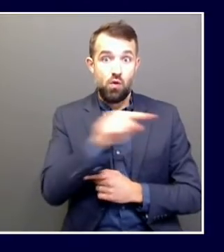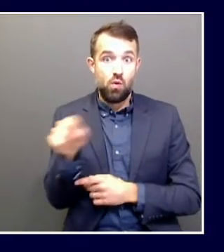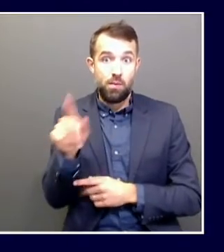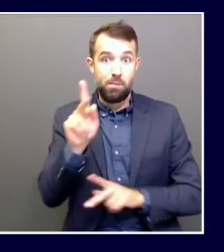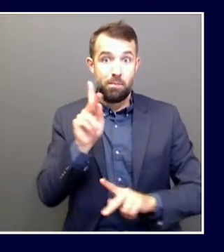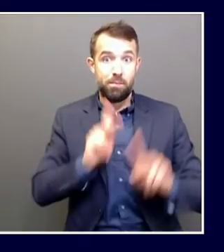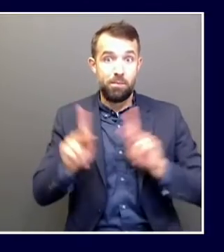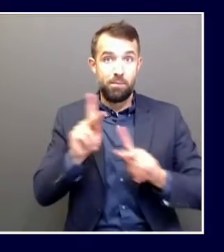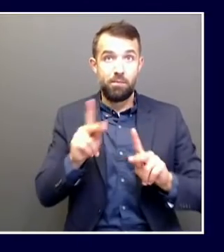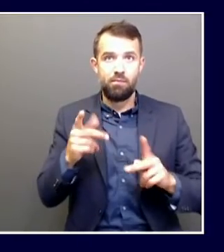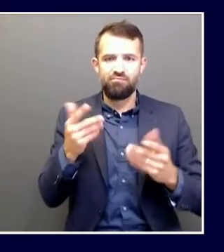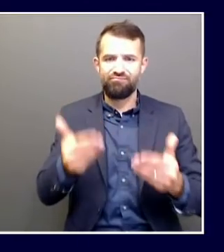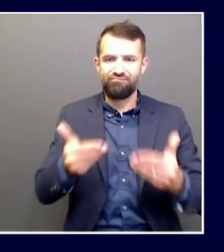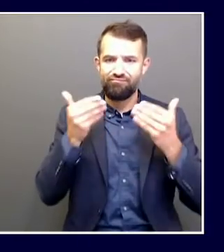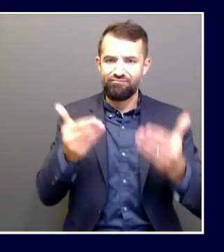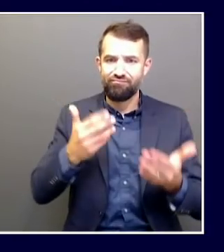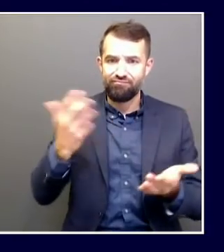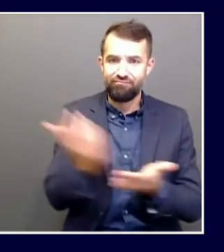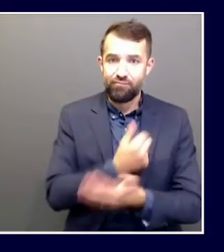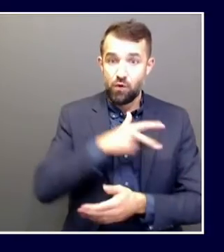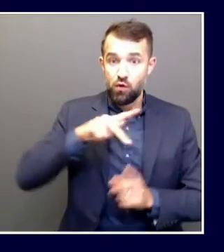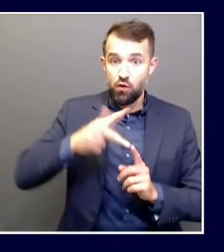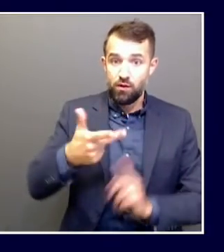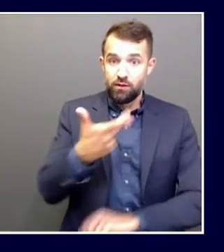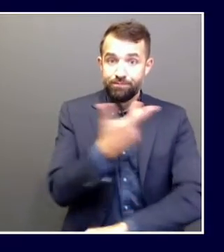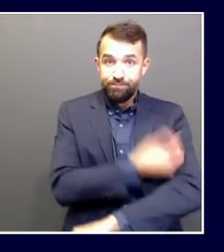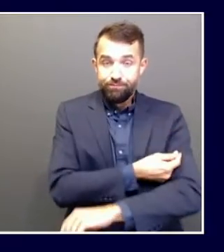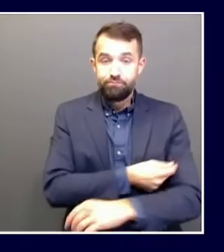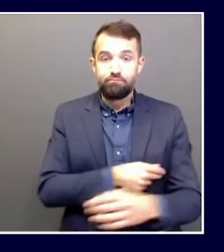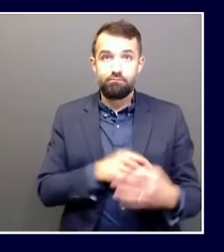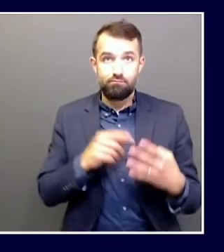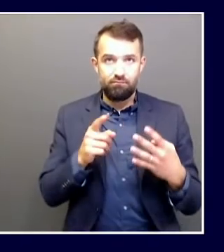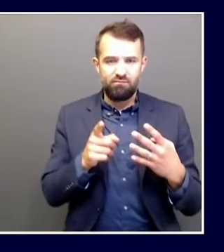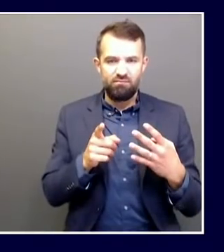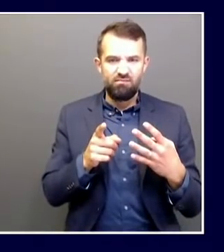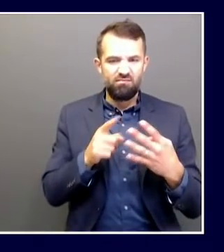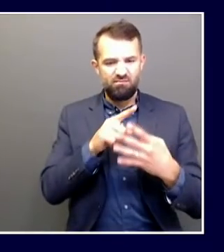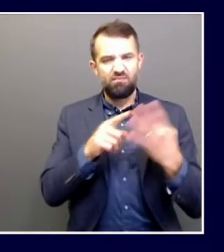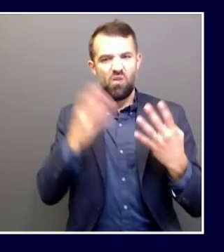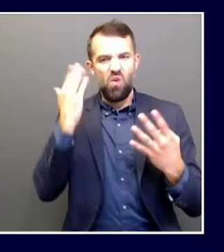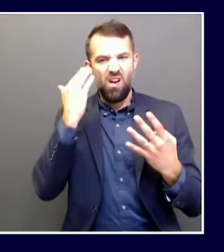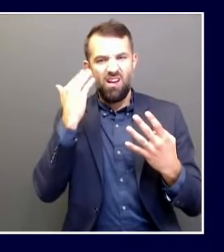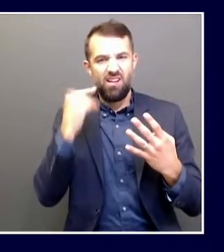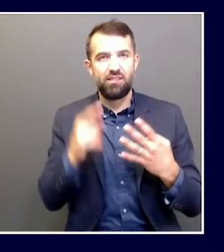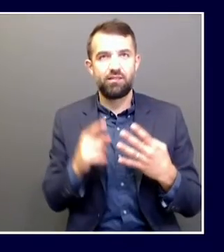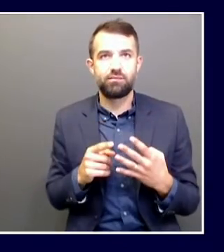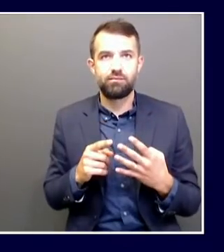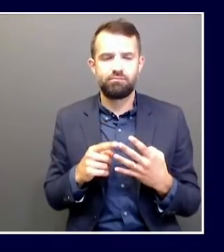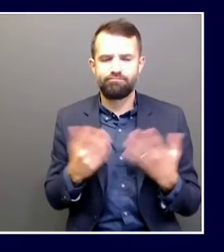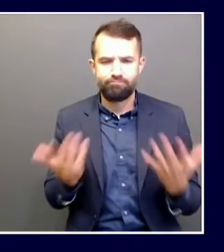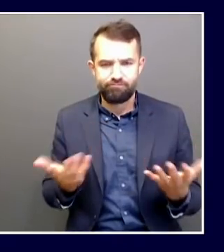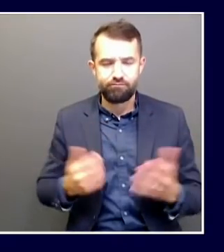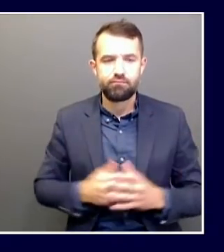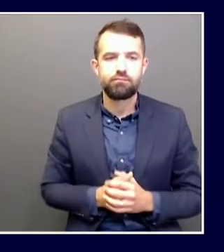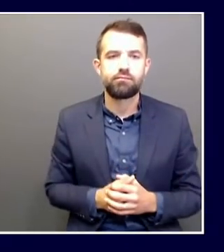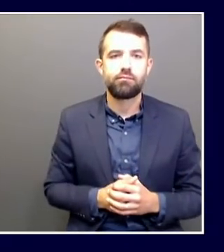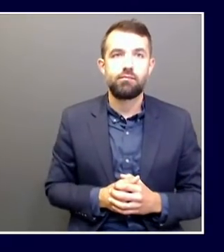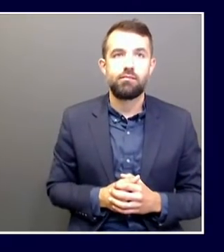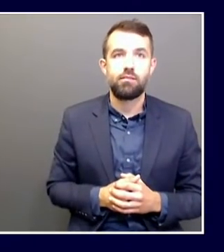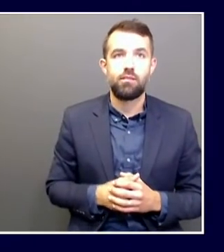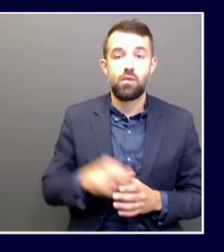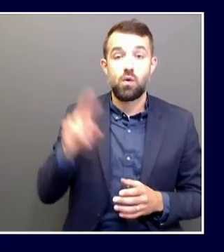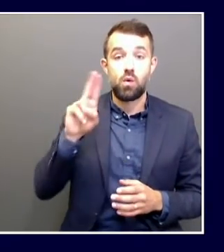But why? Why should they get a booster? Well, the data that were reviewed by the US CDC last week showed